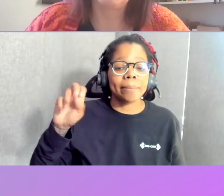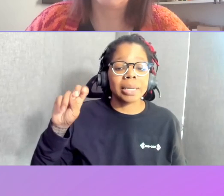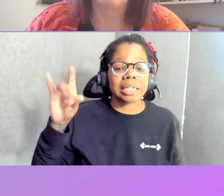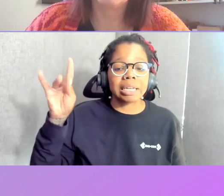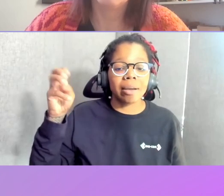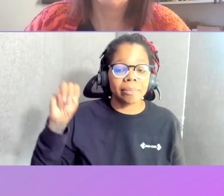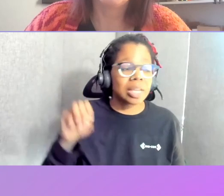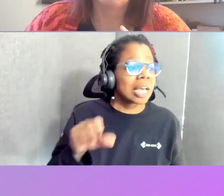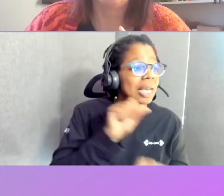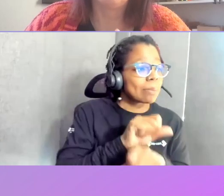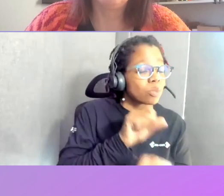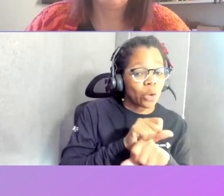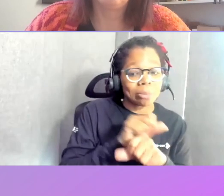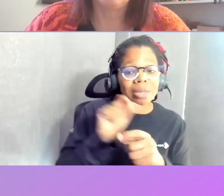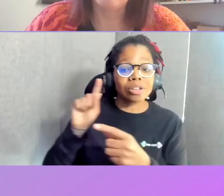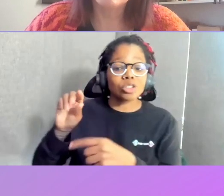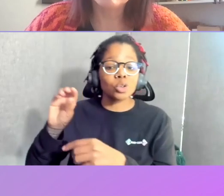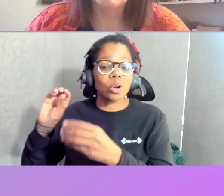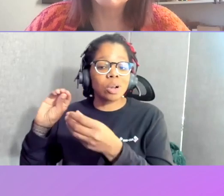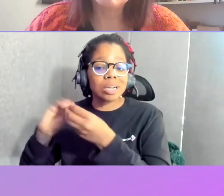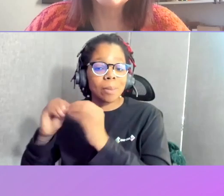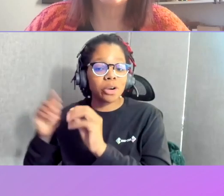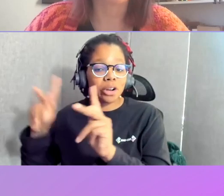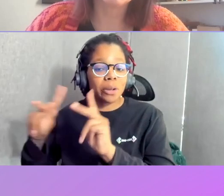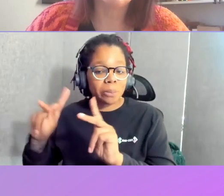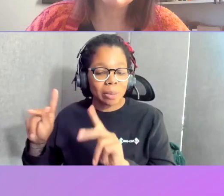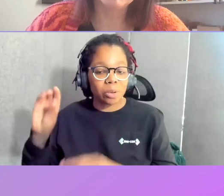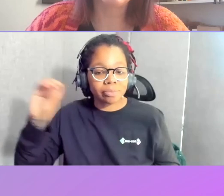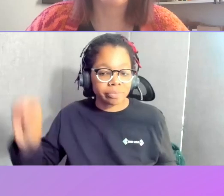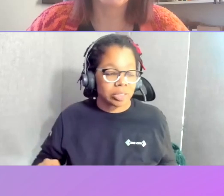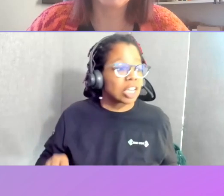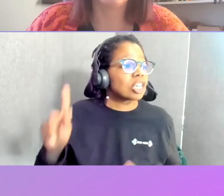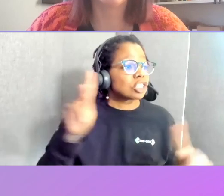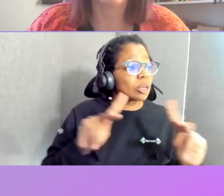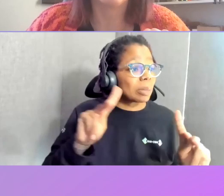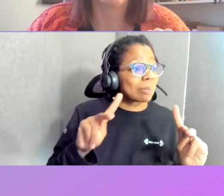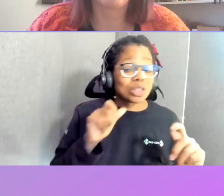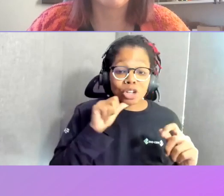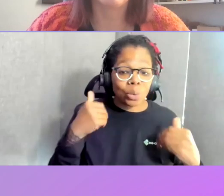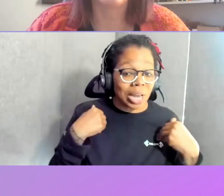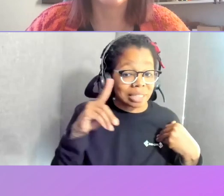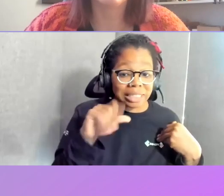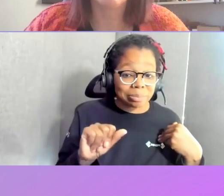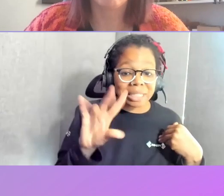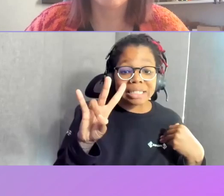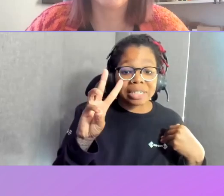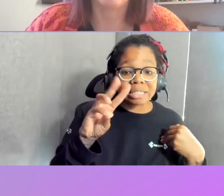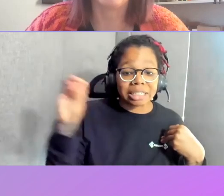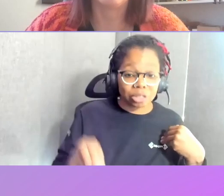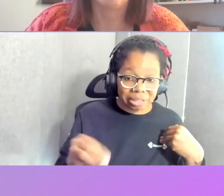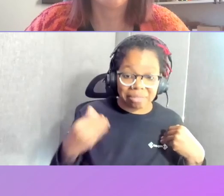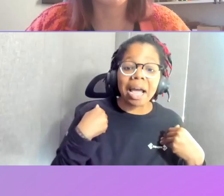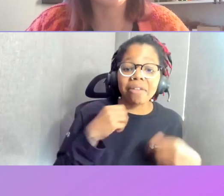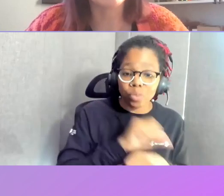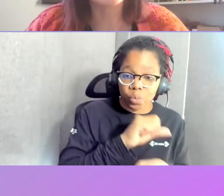population ratios. So people without disabilities, there's 76% of the population are